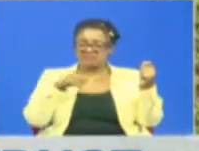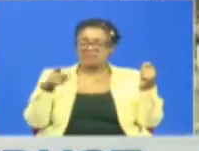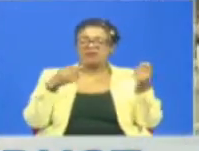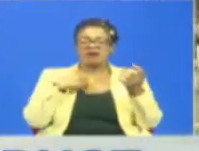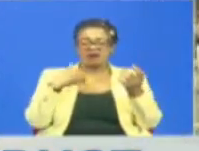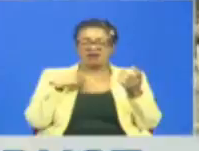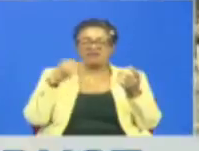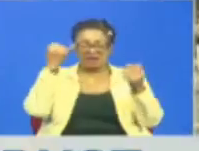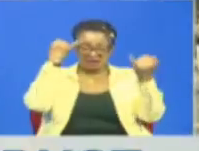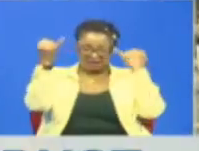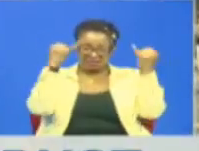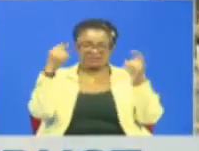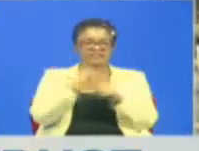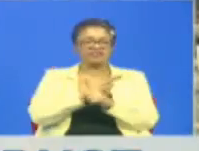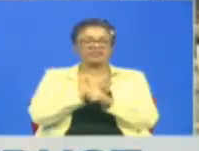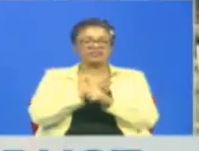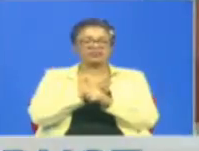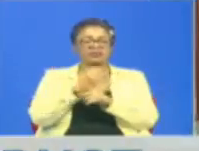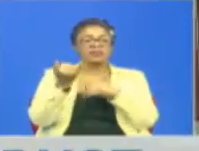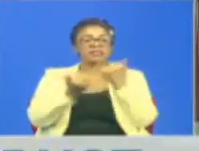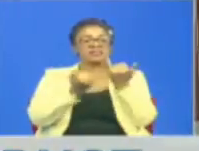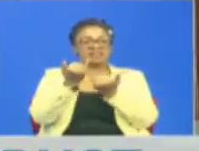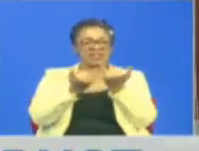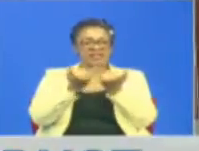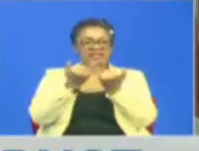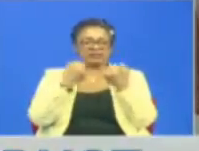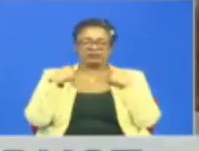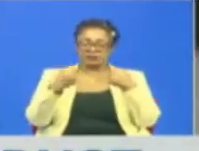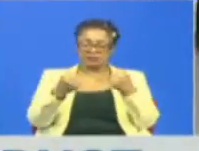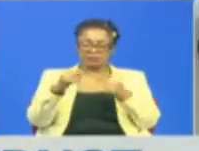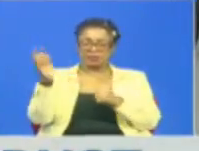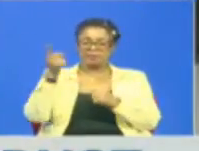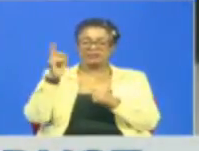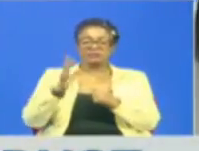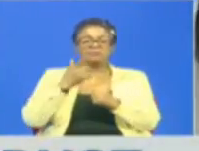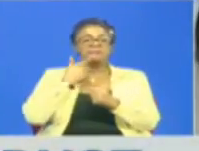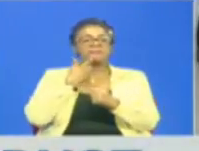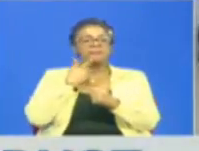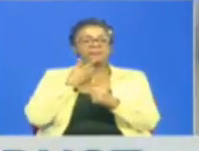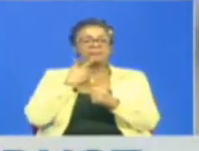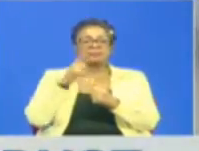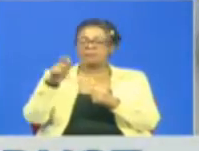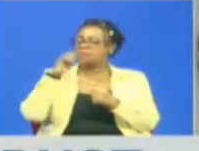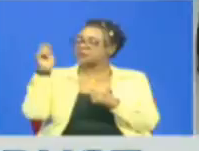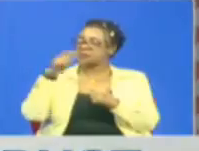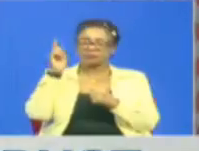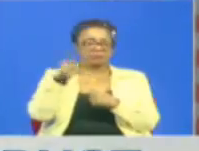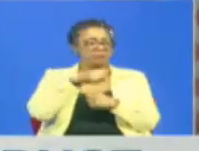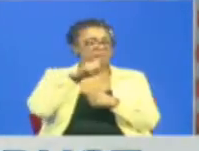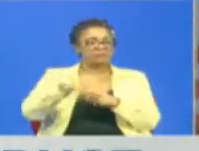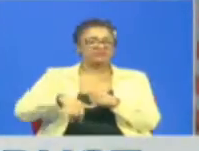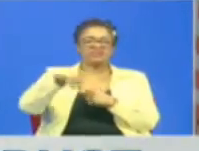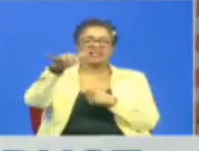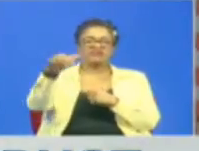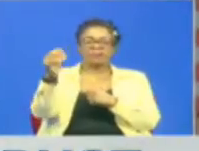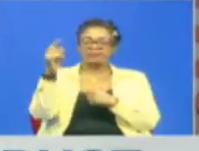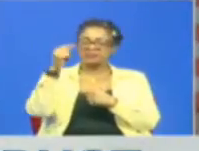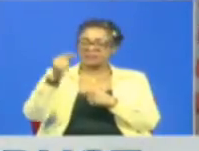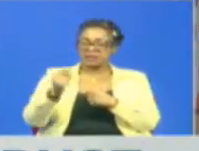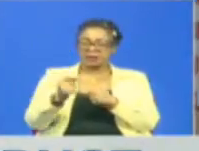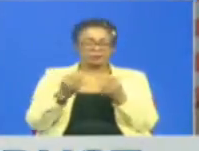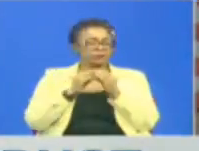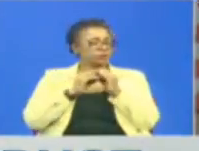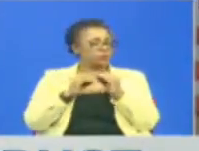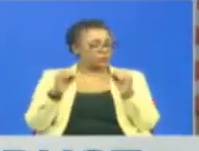ideologies. On Saturday, Kenya's transport ministry said Kenya had not banned flights from Tanzania or any other country, and the two countries